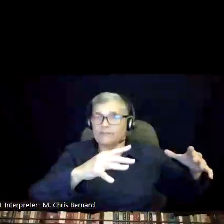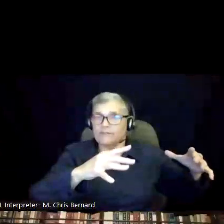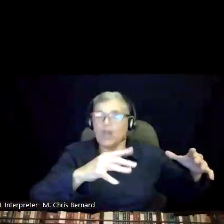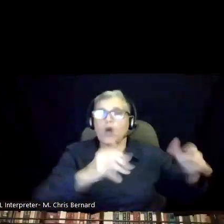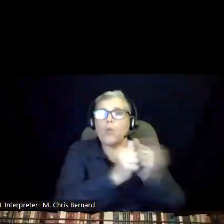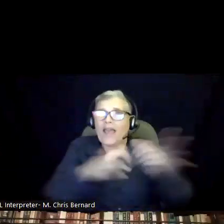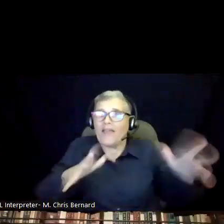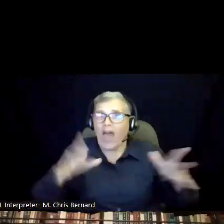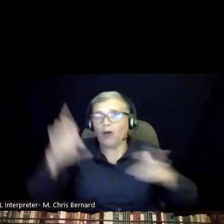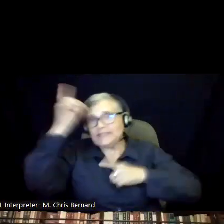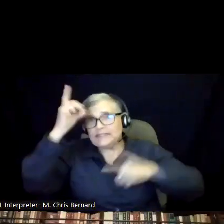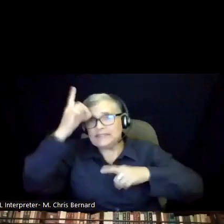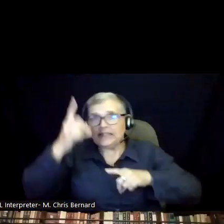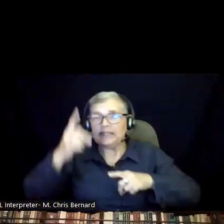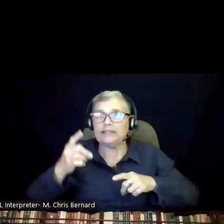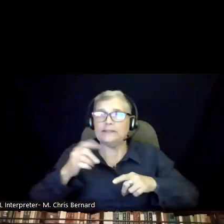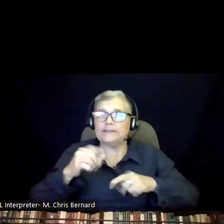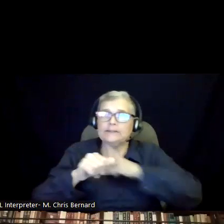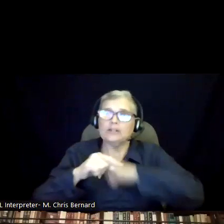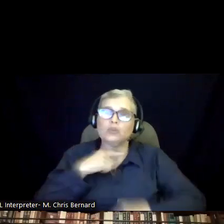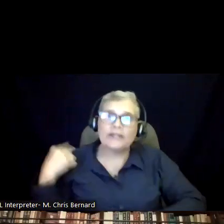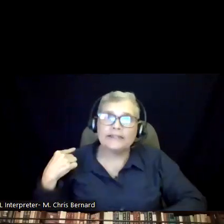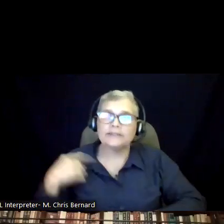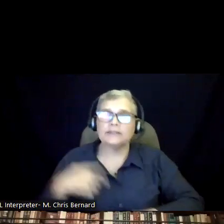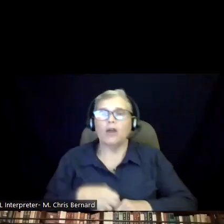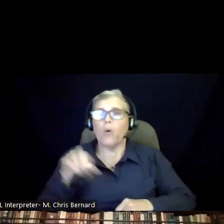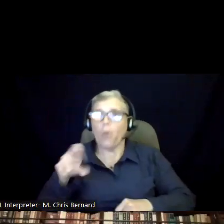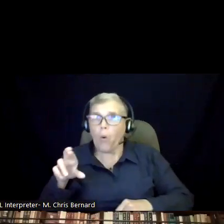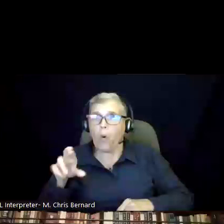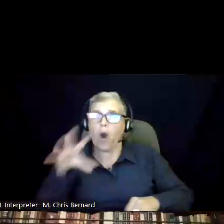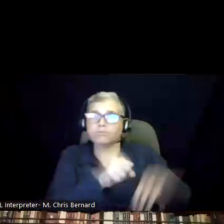of disease or from competitive invasive species like feral